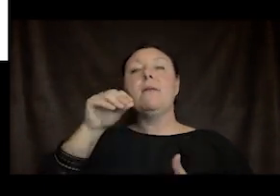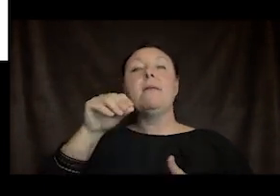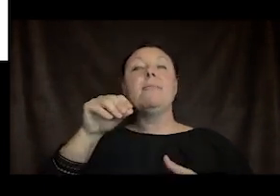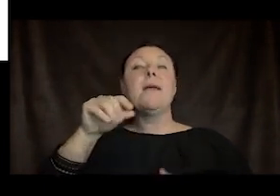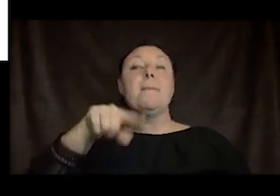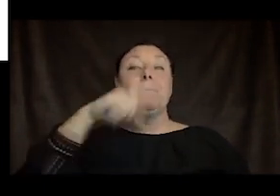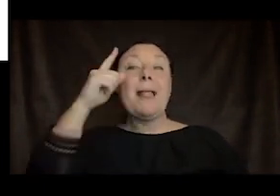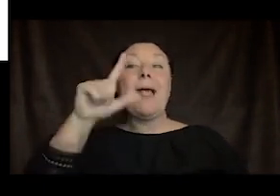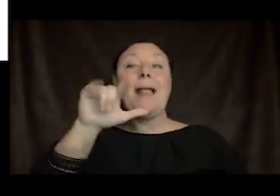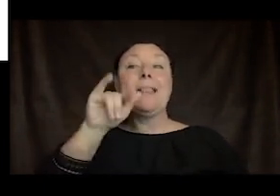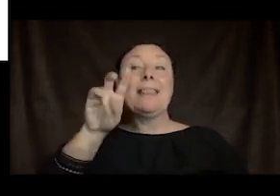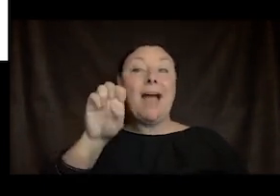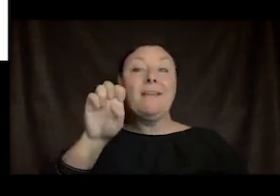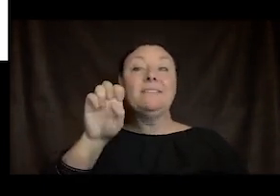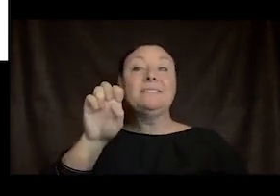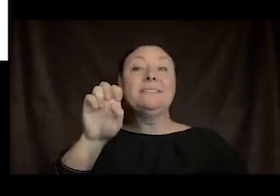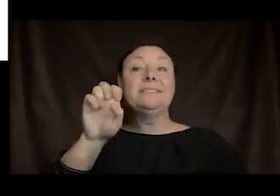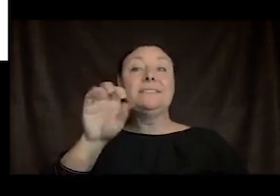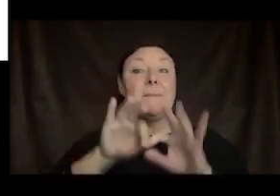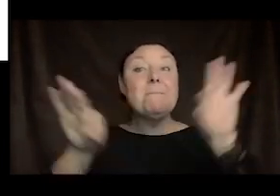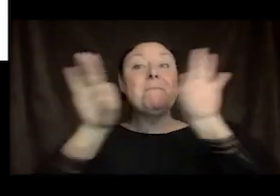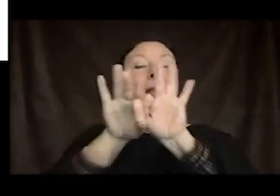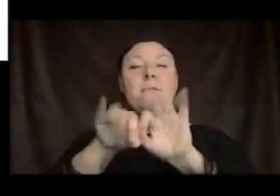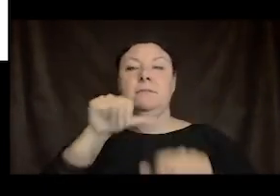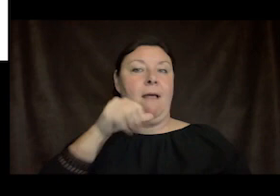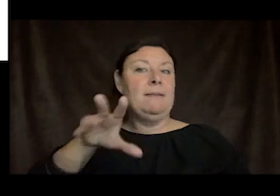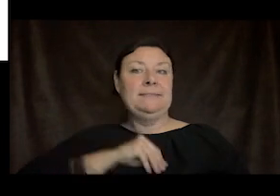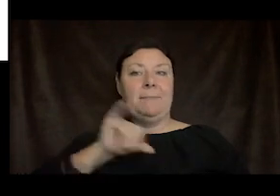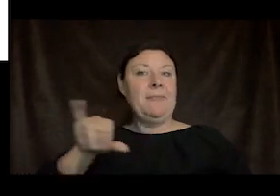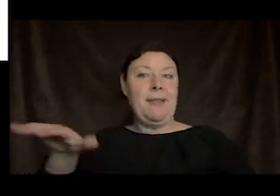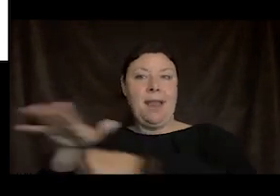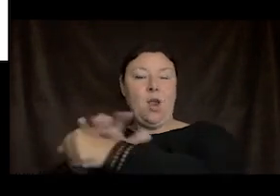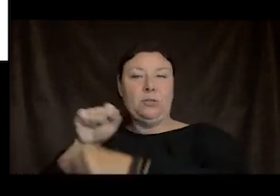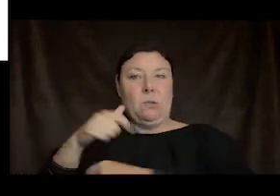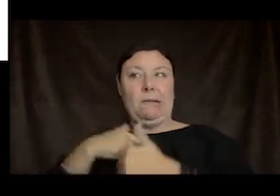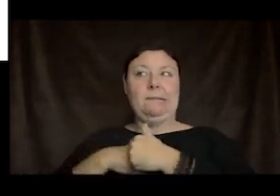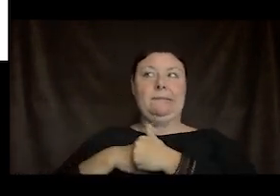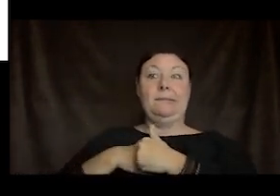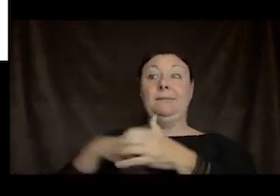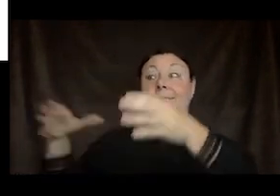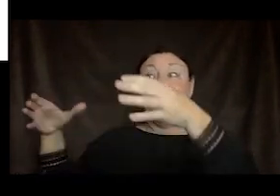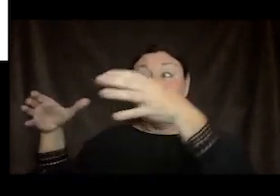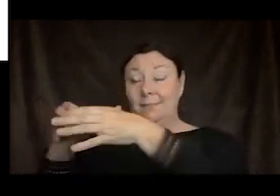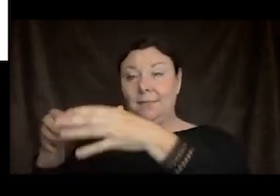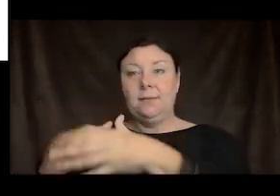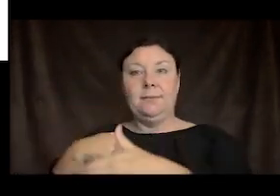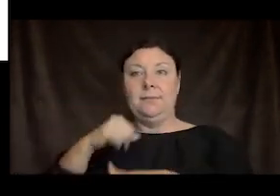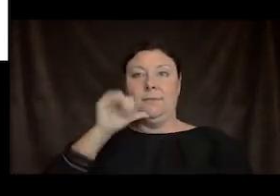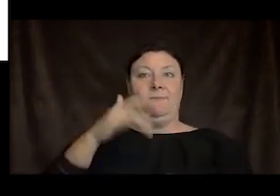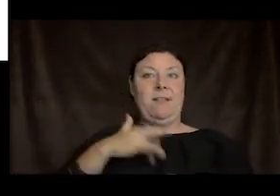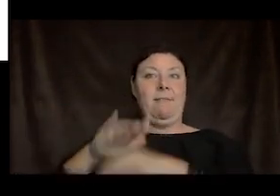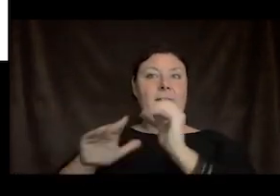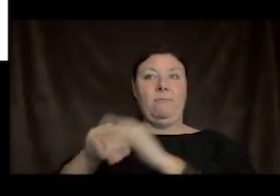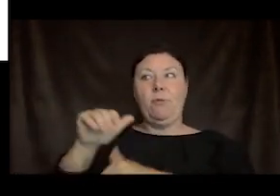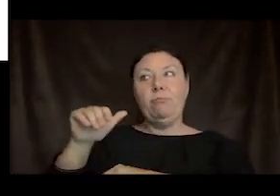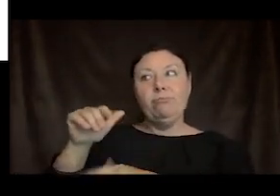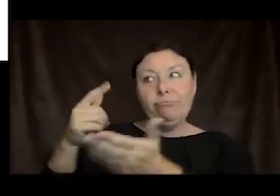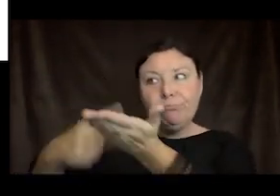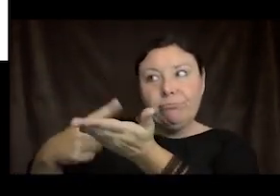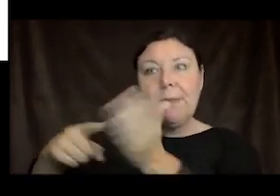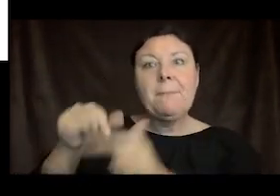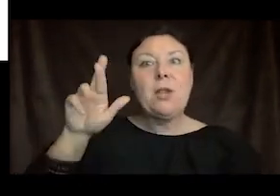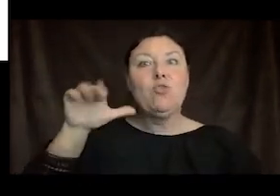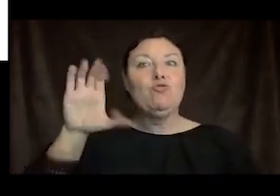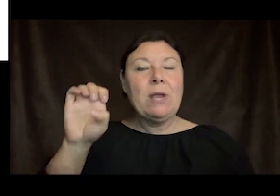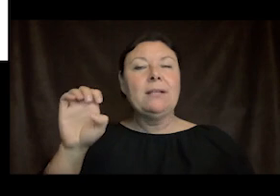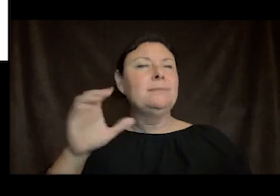Matter is not well accepted, and I feel hesitant to have conversations about race. Any suggestions? Well, I